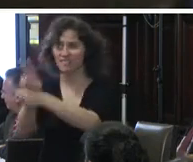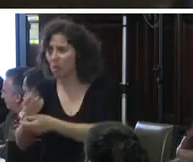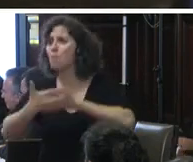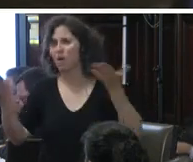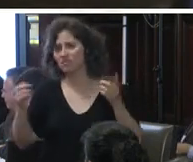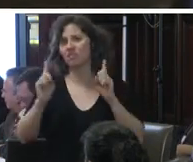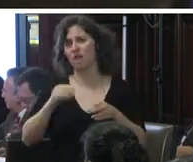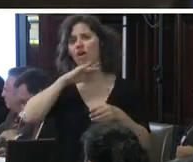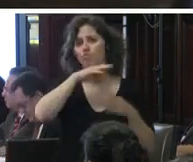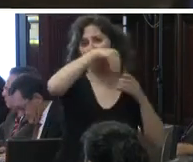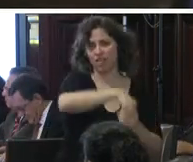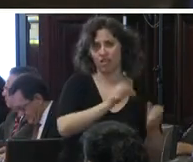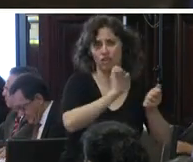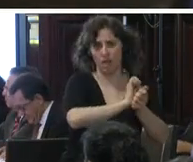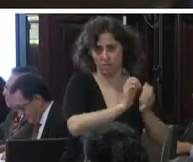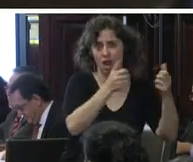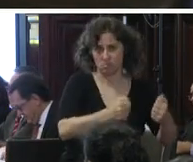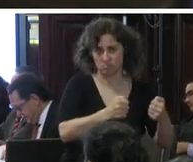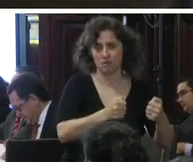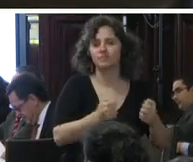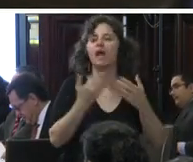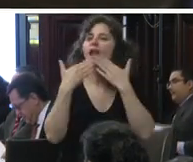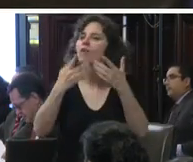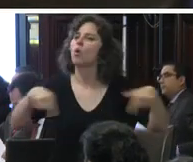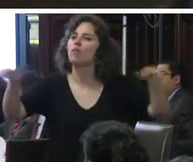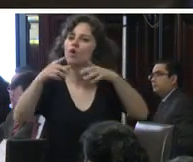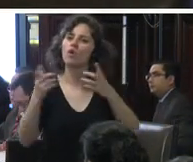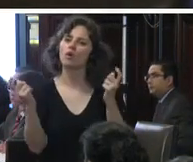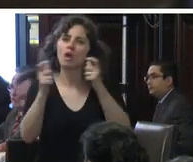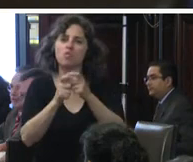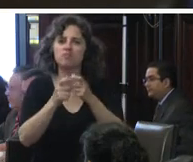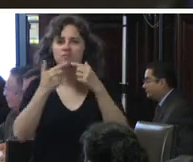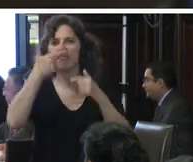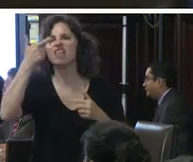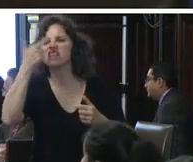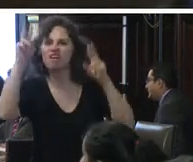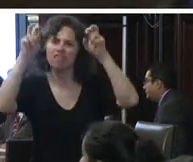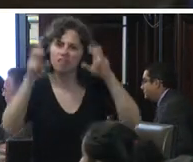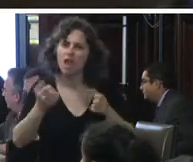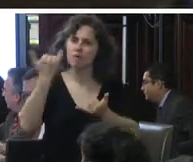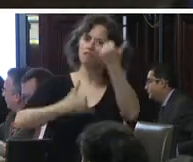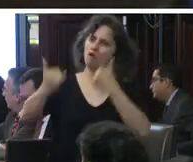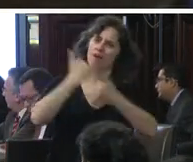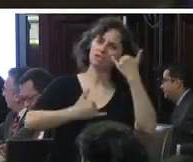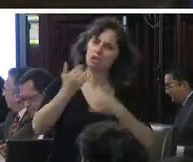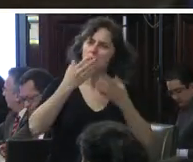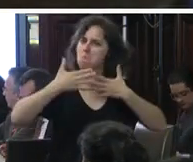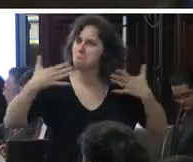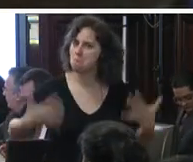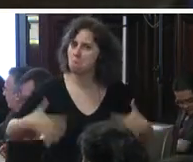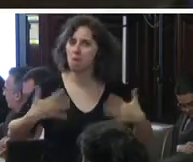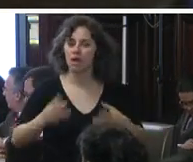interesting and informative hearing, and we will follow up, and we hope that you will send us whatever